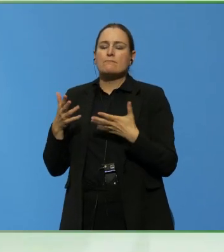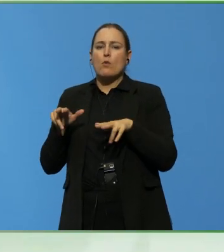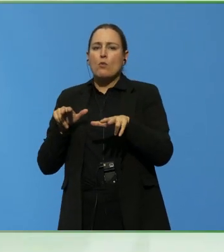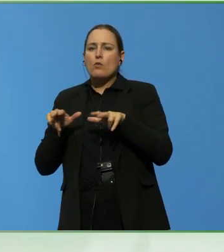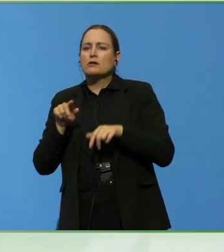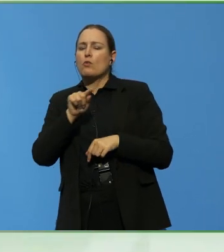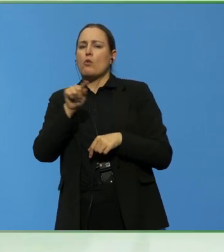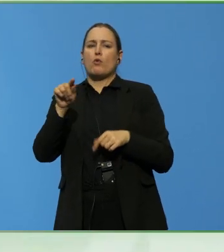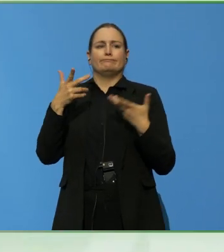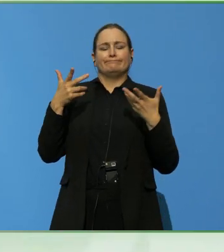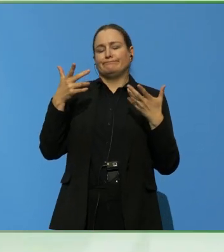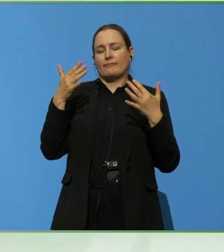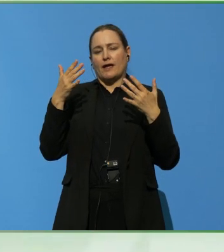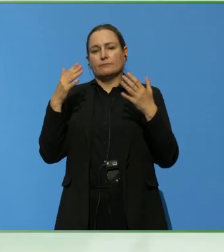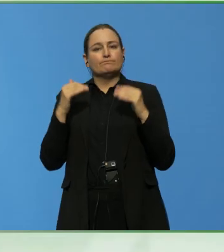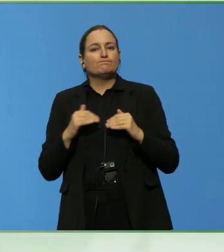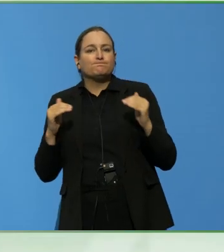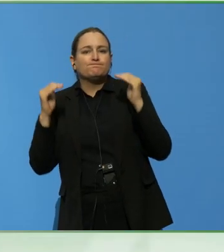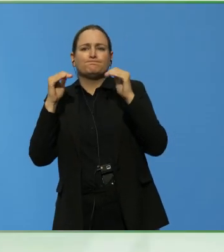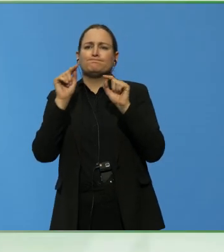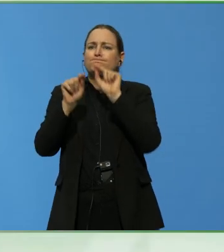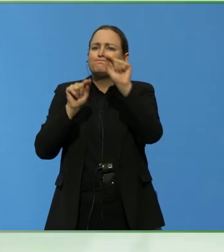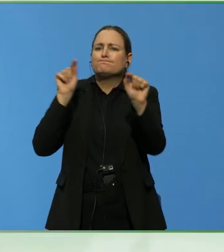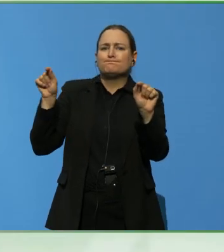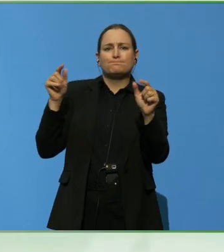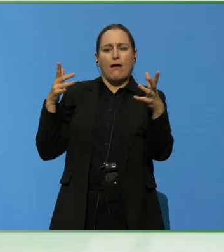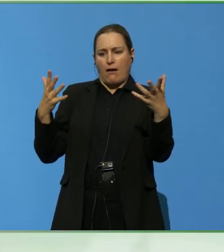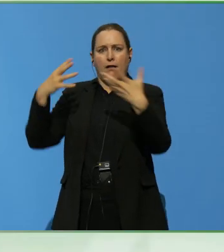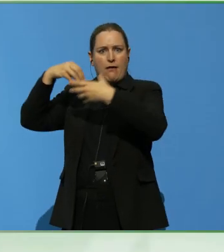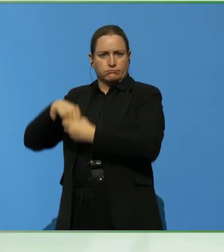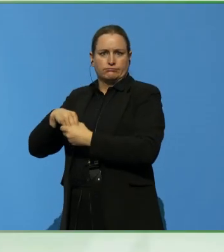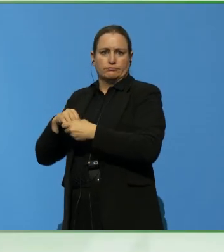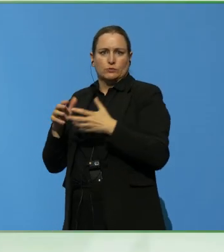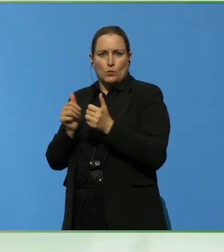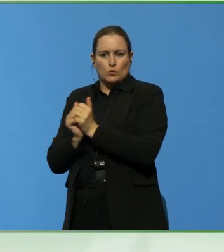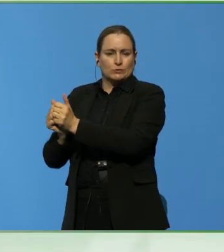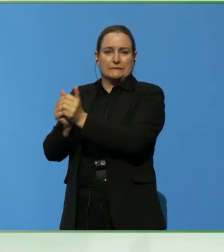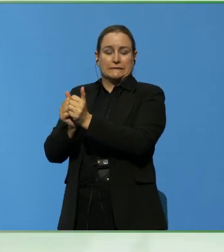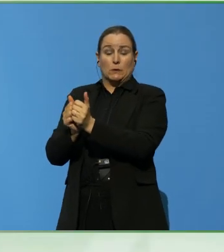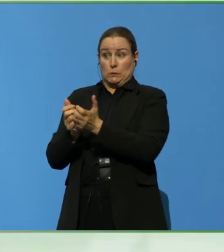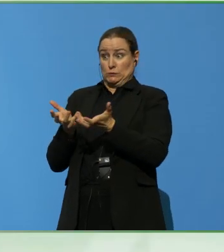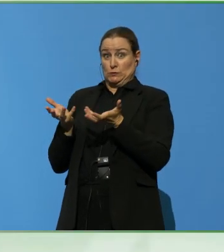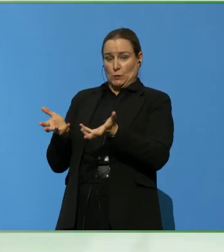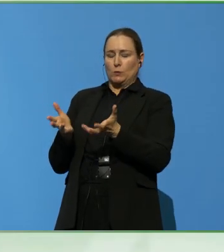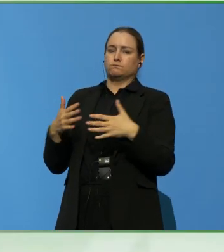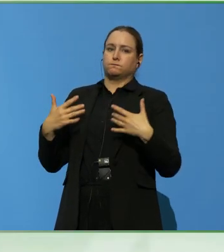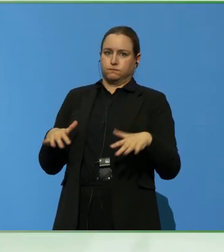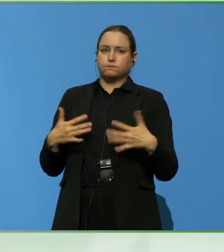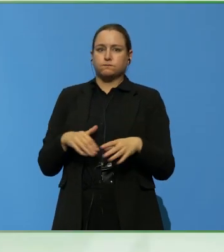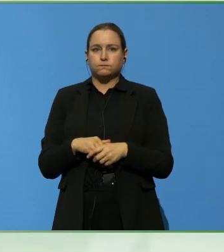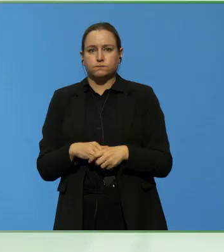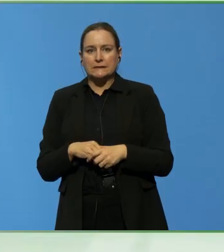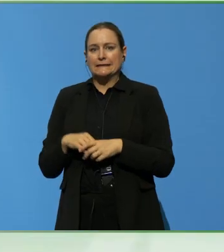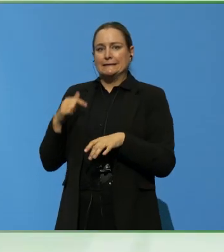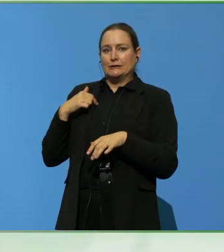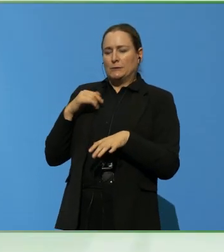with disability part of that platform, and that have really included the diversified intersectionality